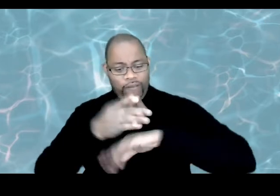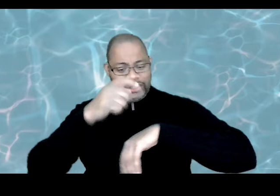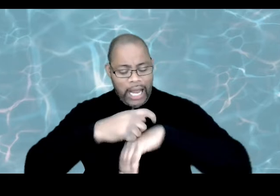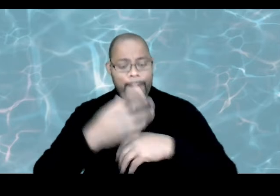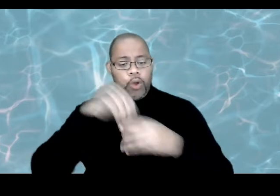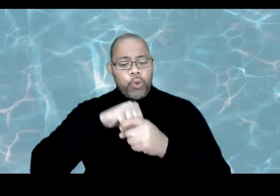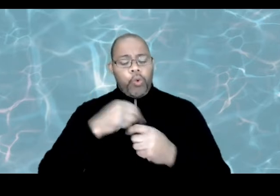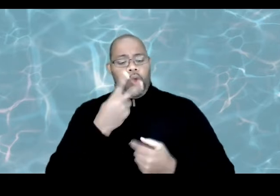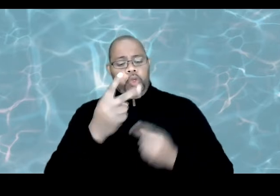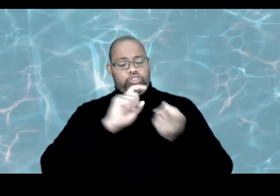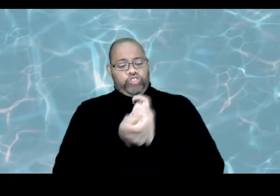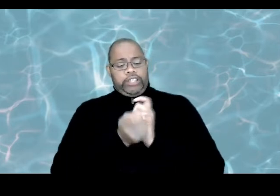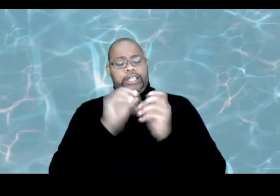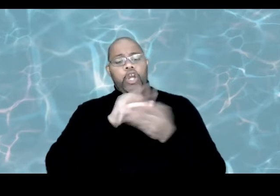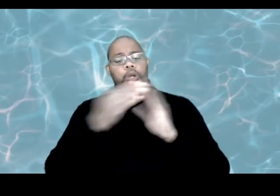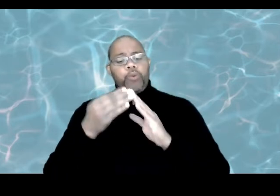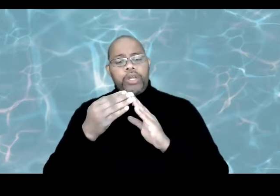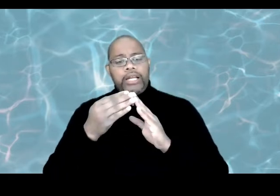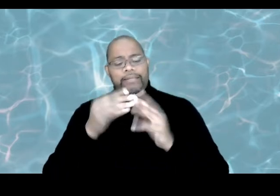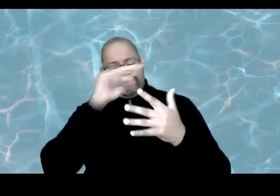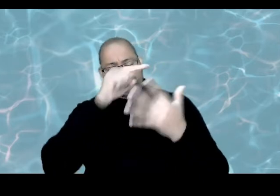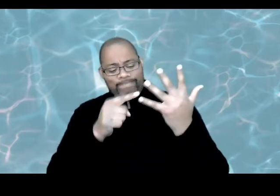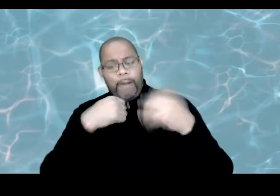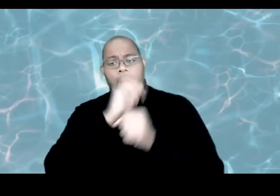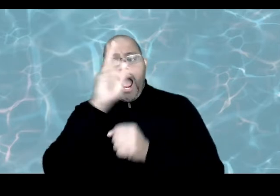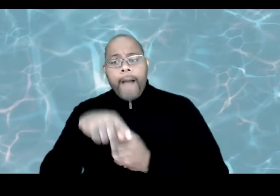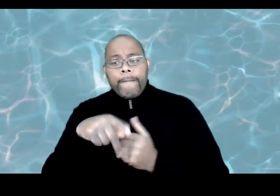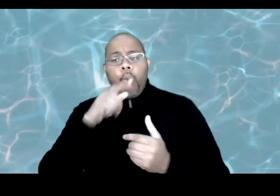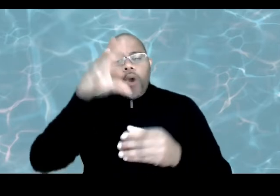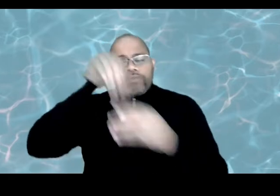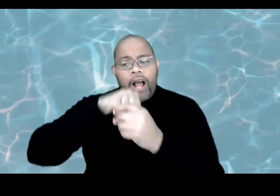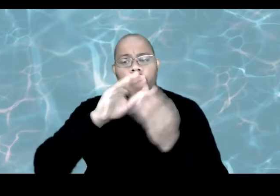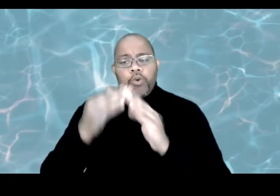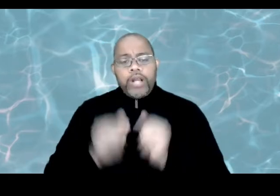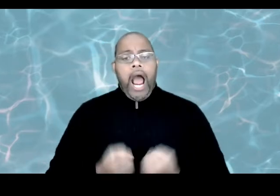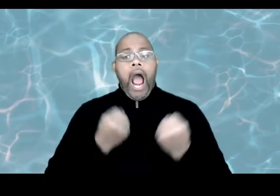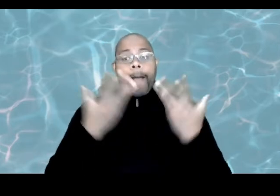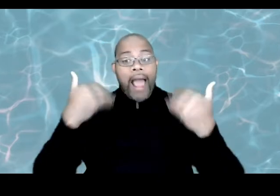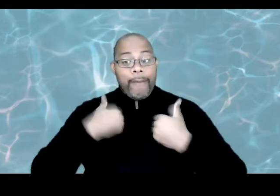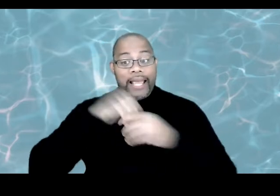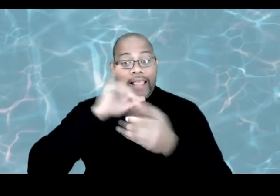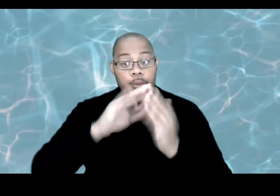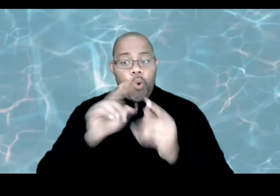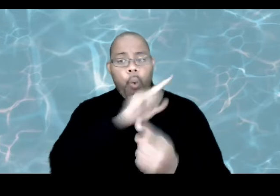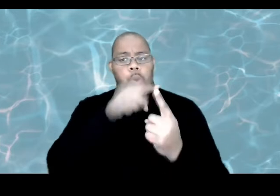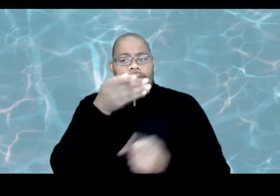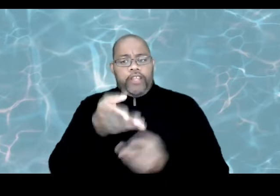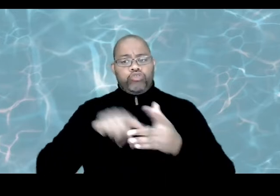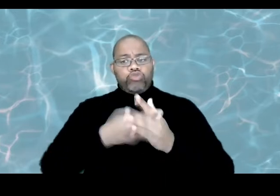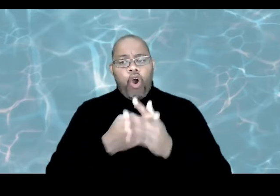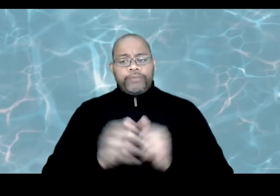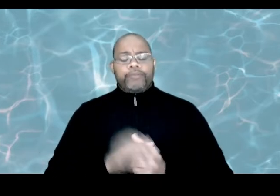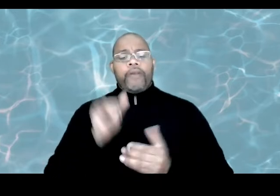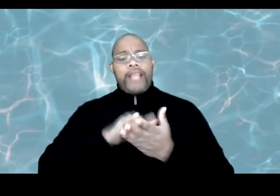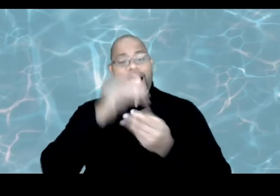time includes looking at changes in community composition. So who's in the community, how many are there, and when were they